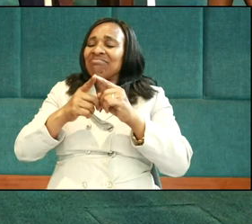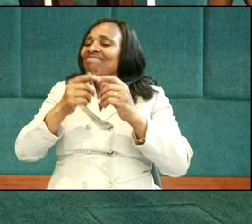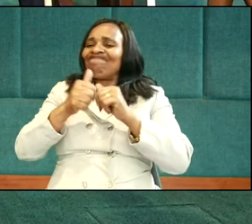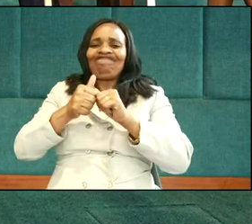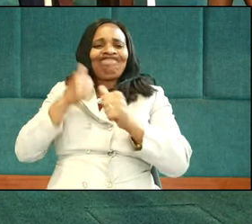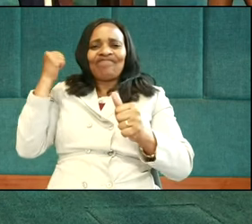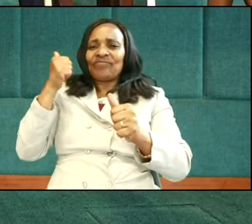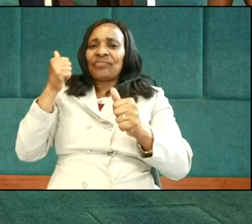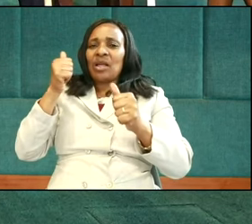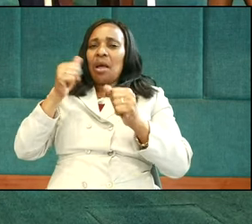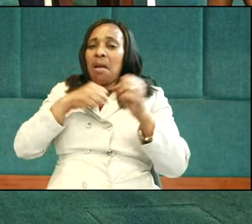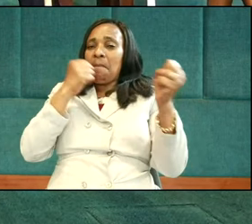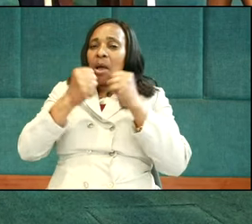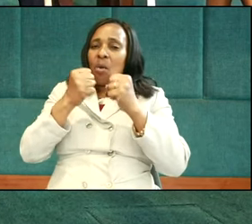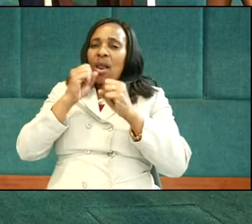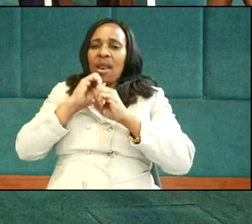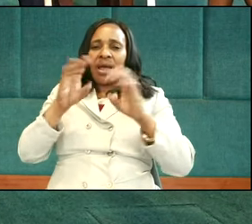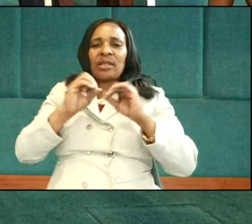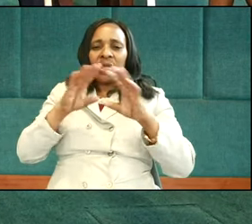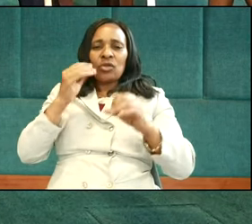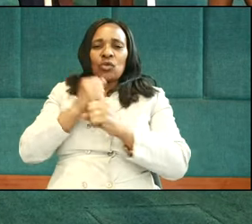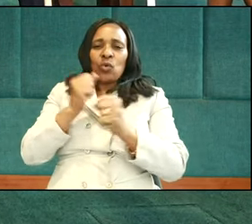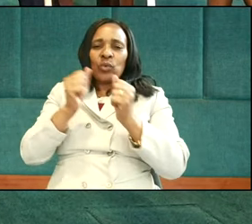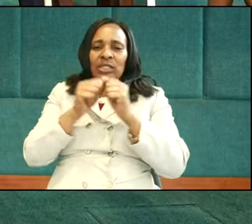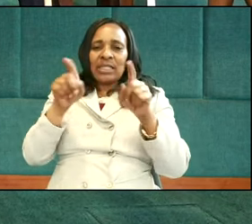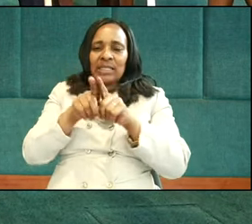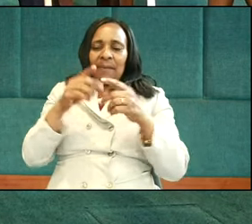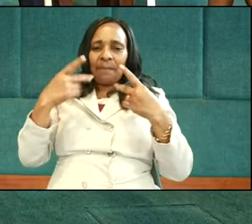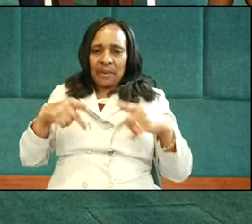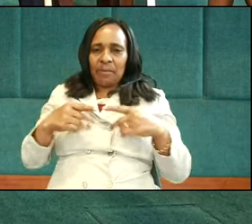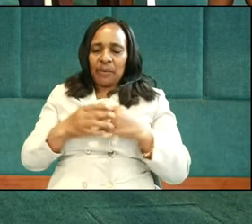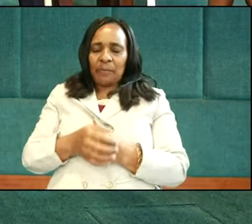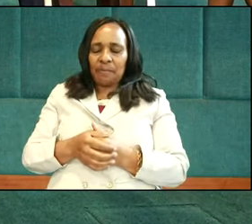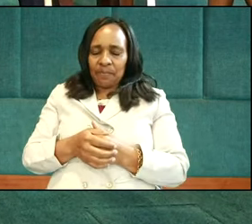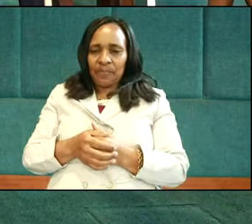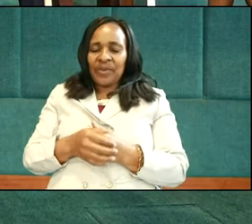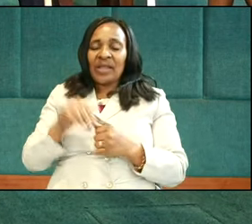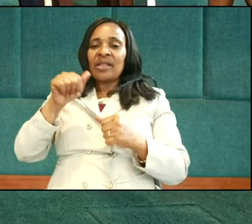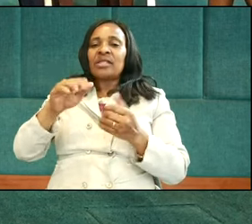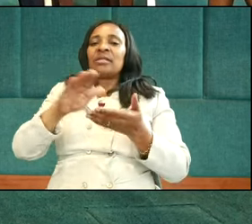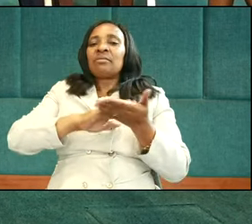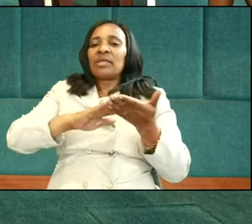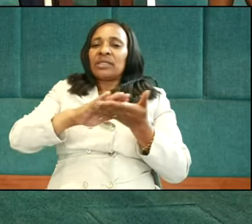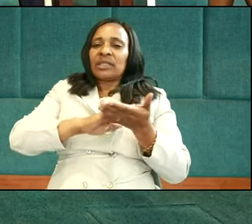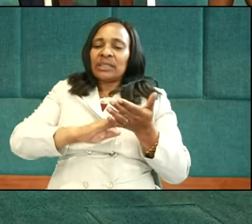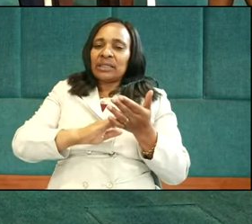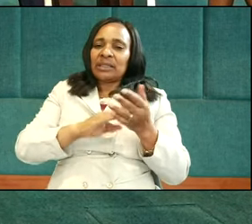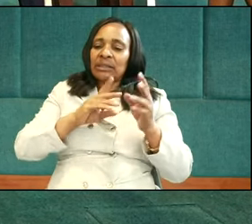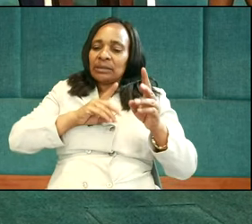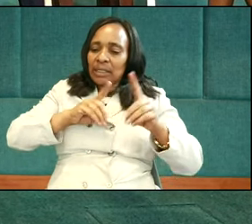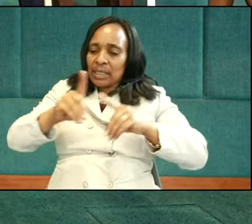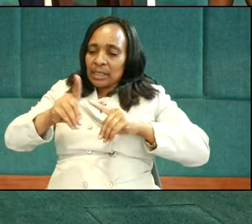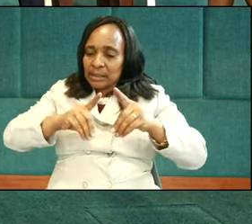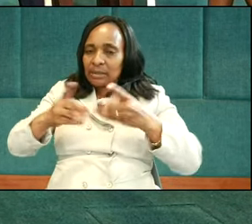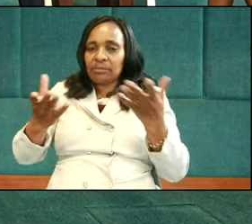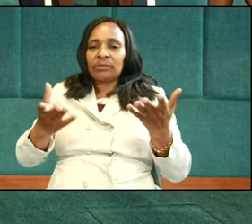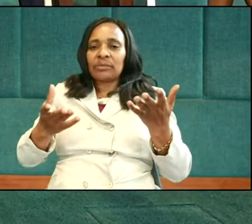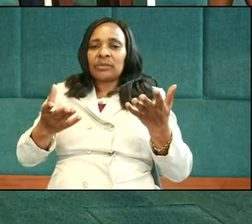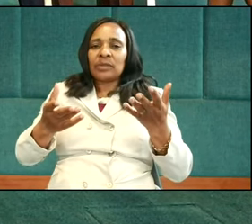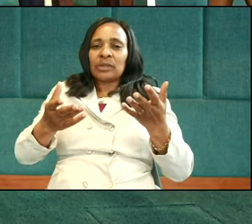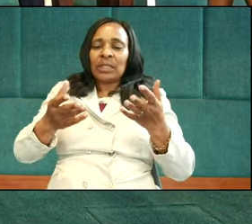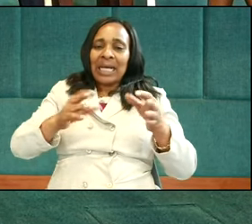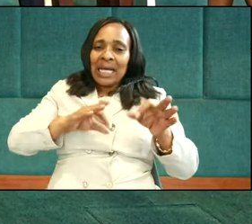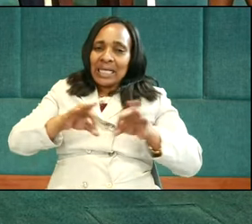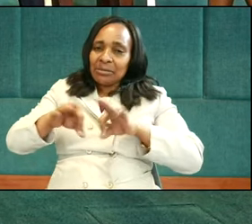have nothing to do with such people. Thank you for that. And this basically describes what kind of people